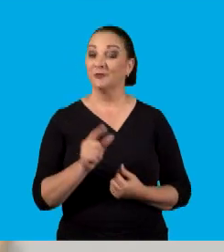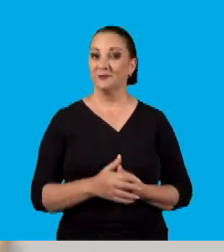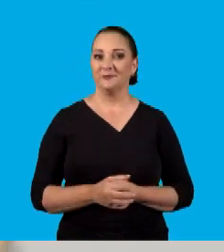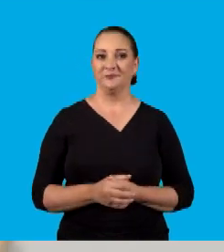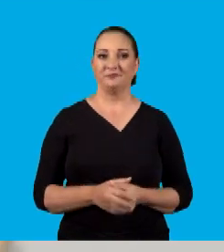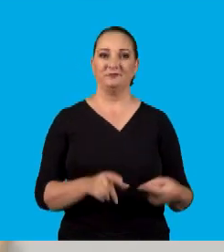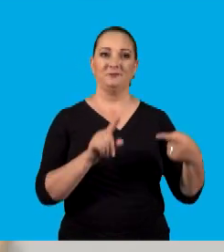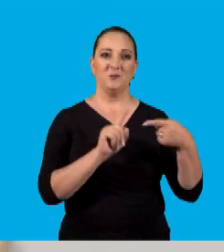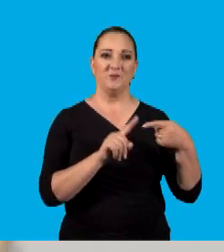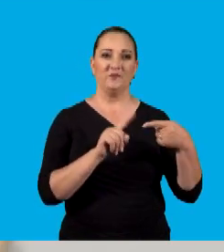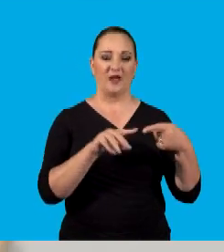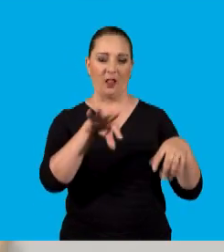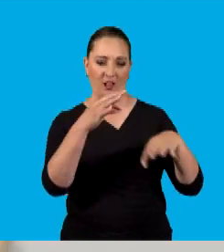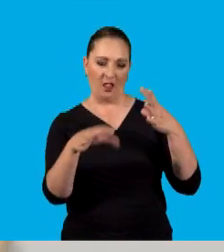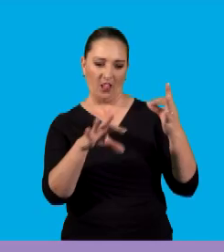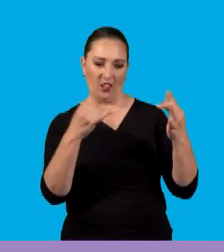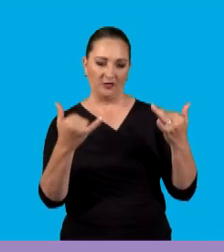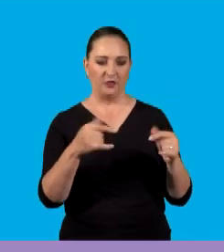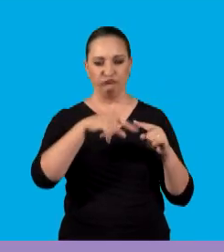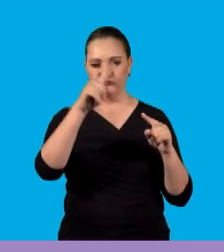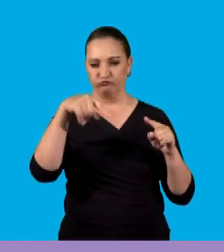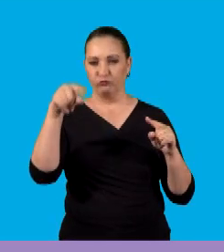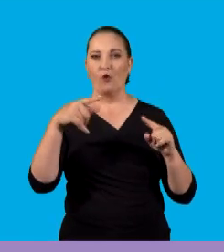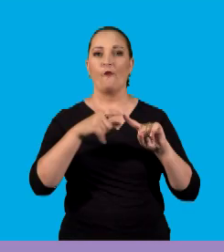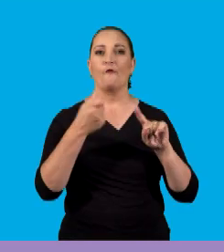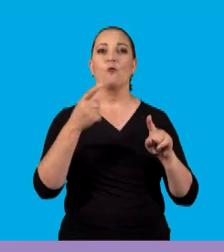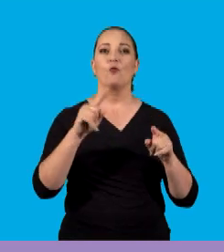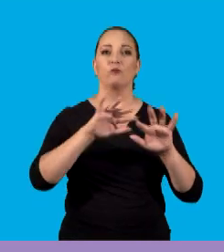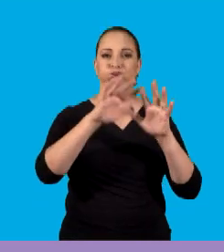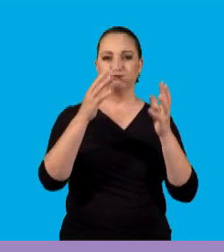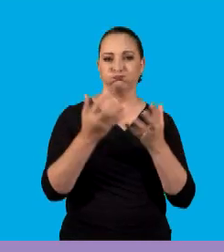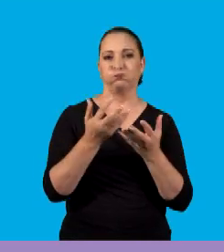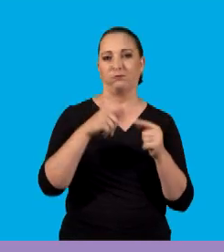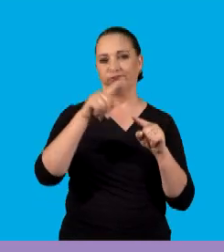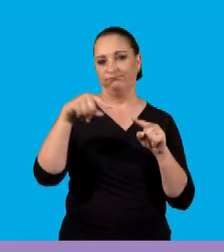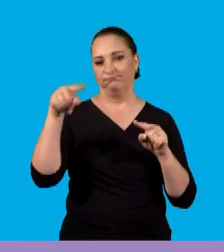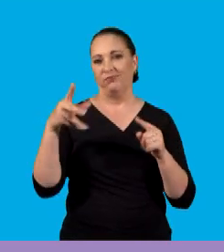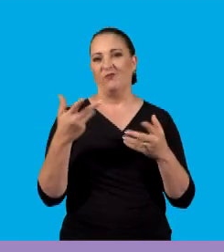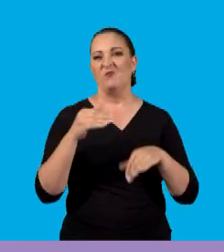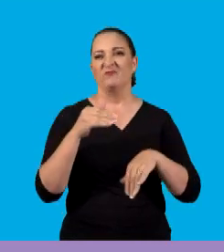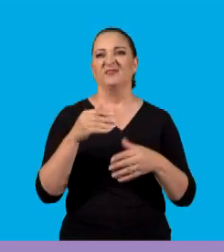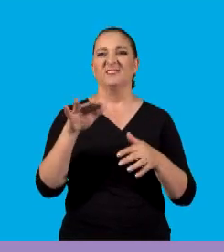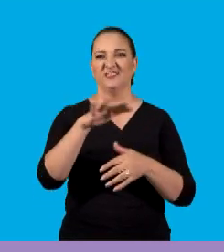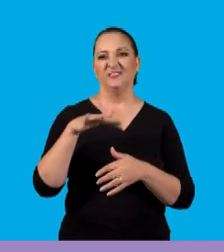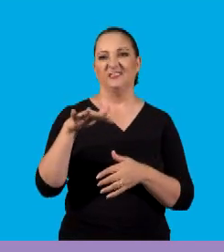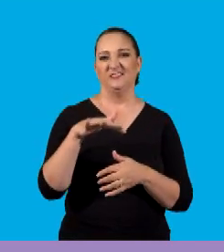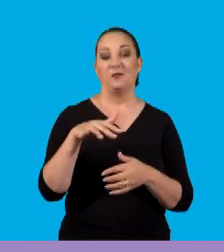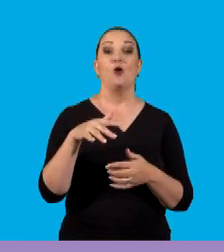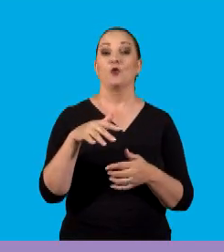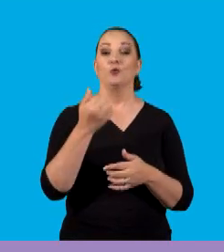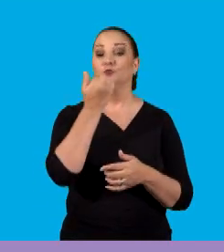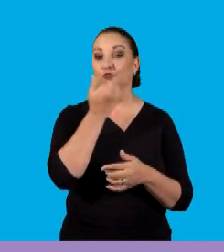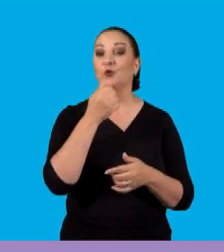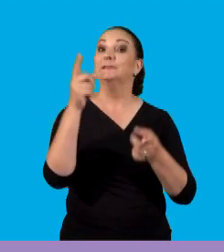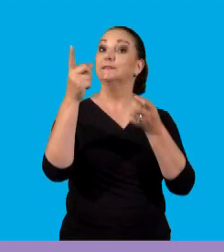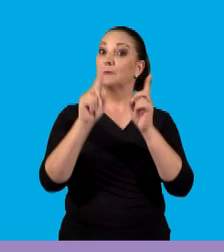this lesson, you should be able to analyze and interpret global graphs of problem situations with a